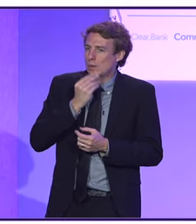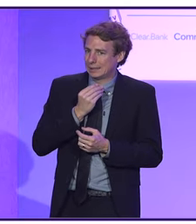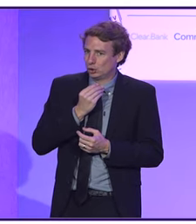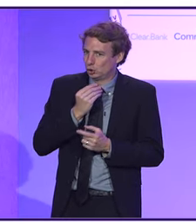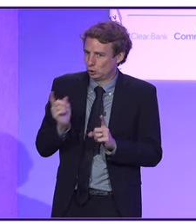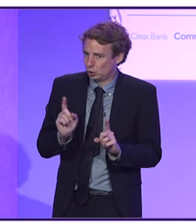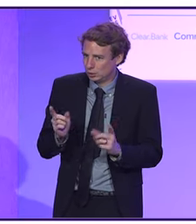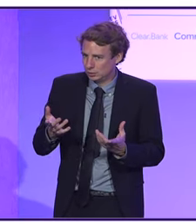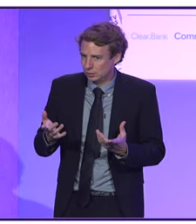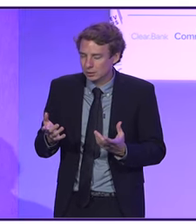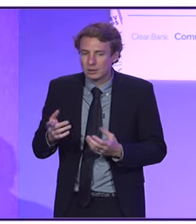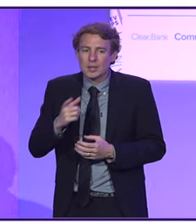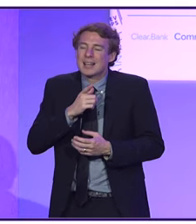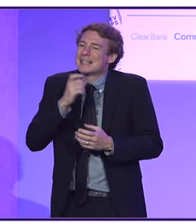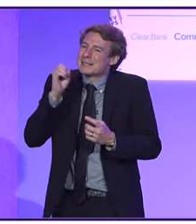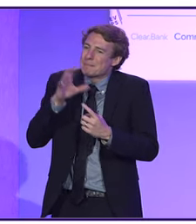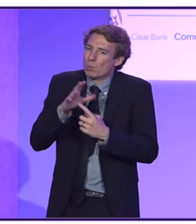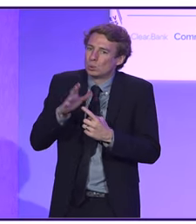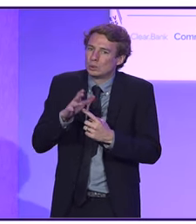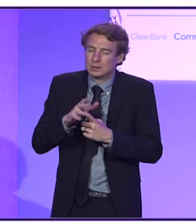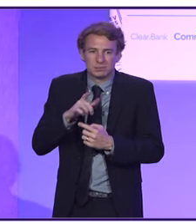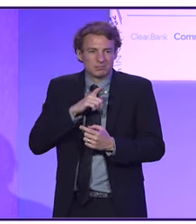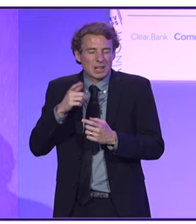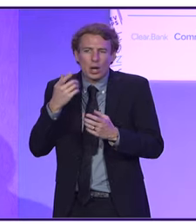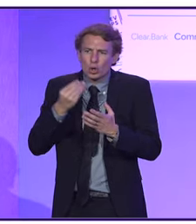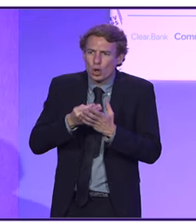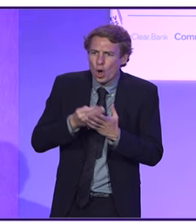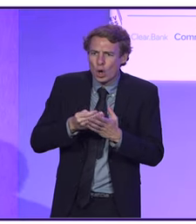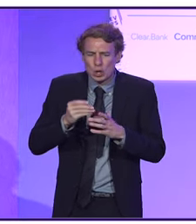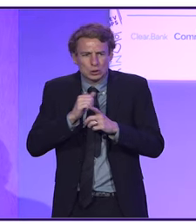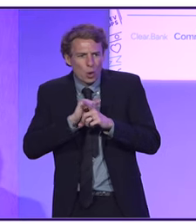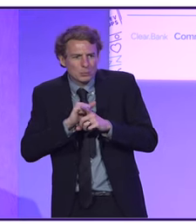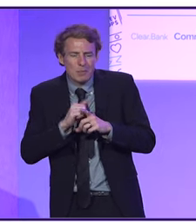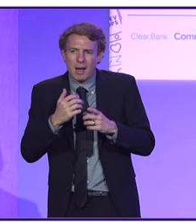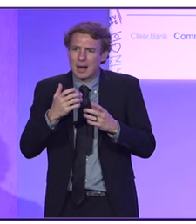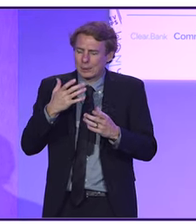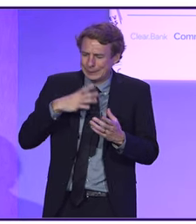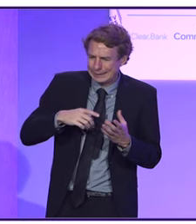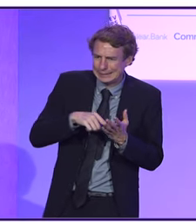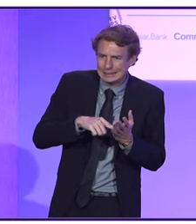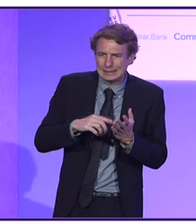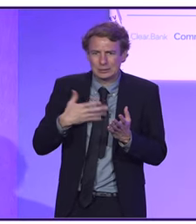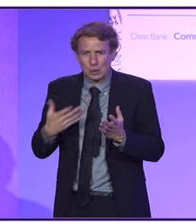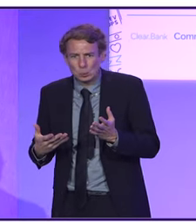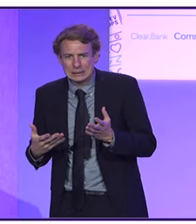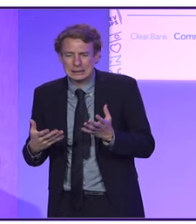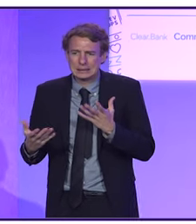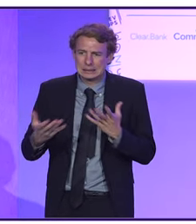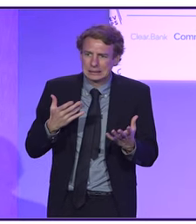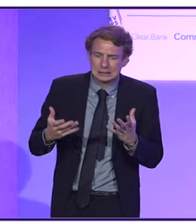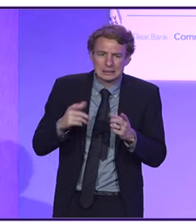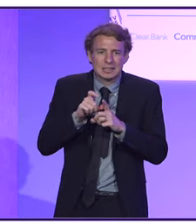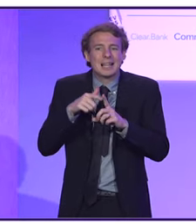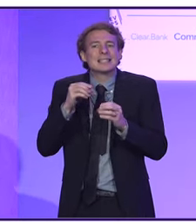you're second-guessing yourself throughout the entire process of cost optimization. Do we need this? Do we use this? So before you start carving away at debug logs and things like